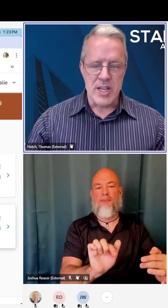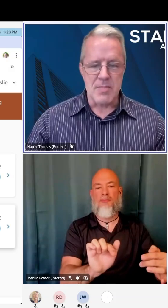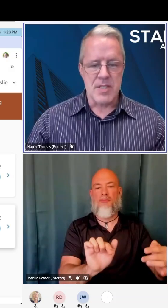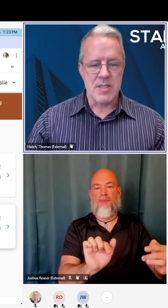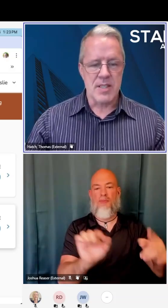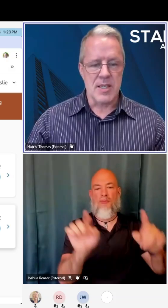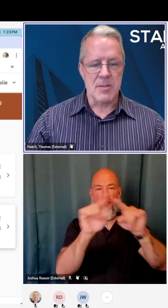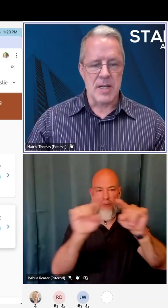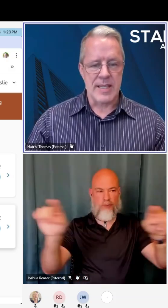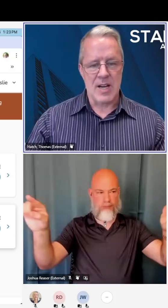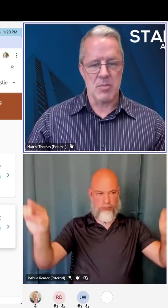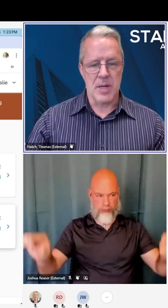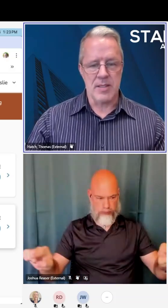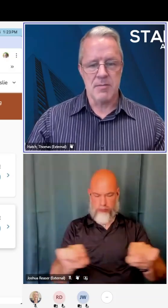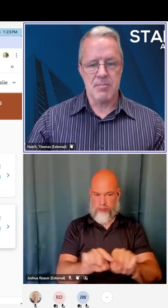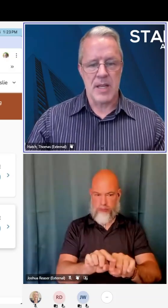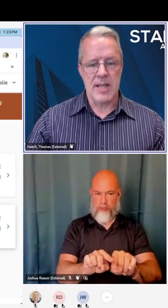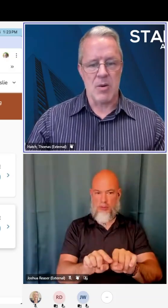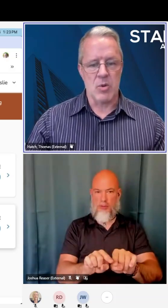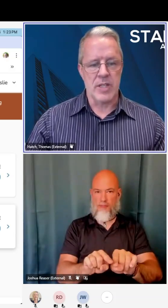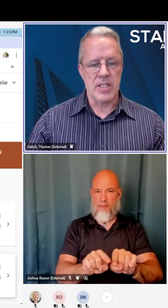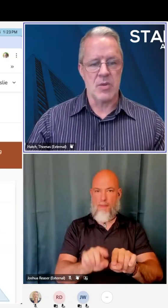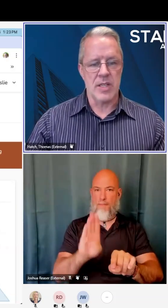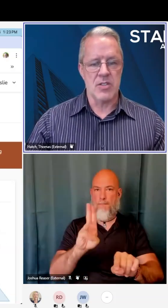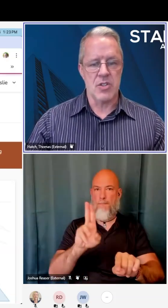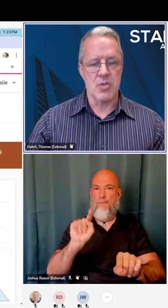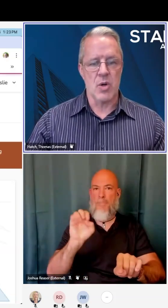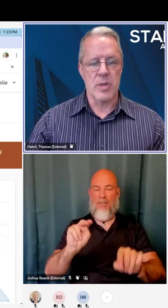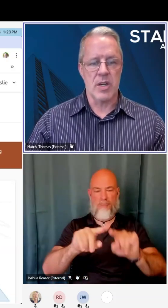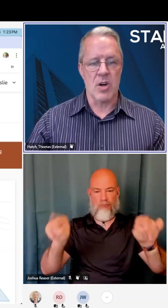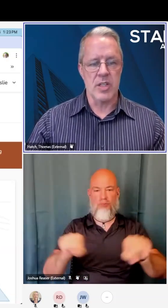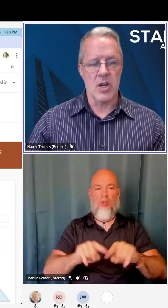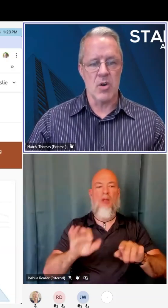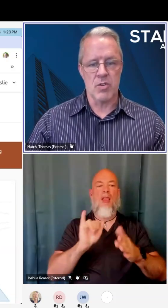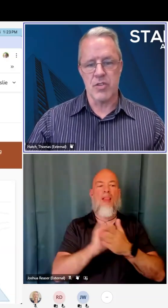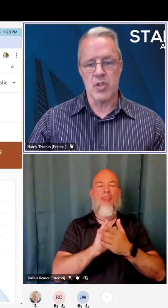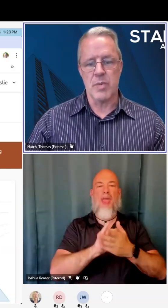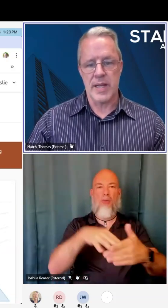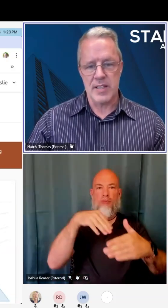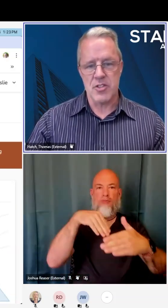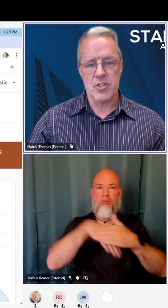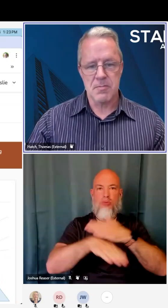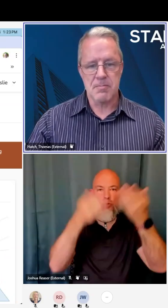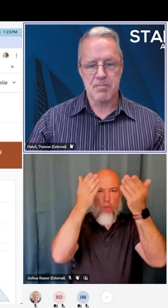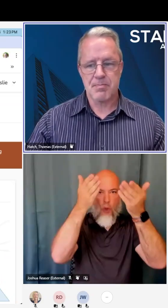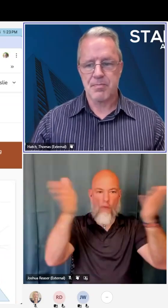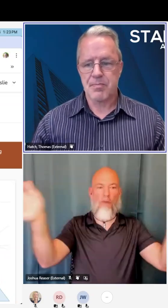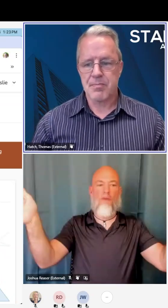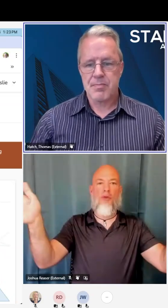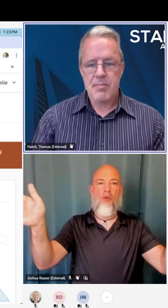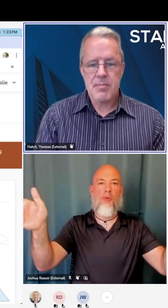rectangular shaped account button, and that will take you into what we call the overview page.